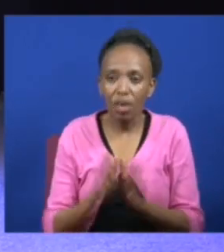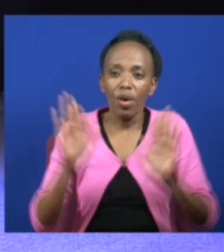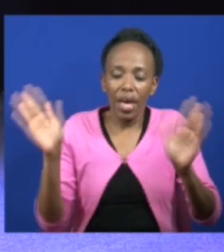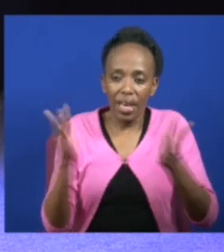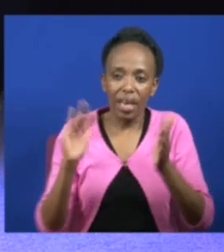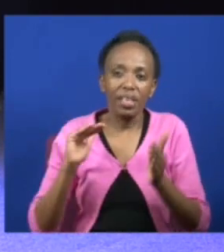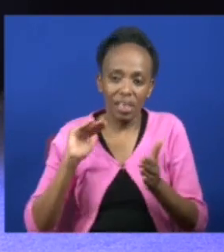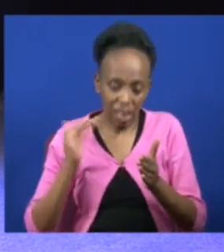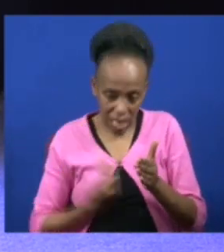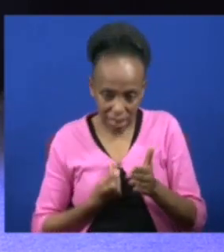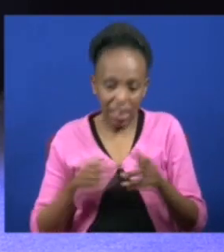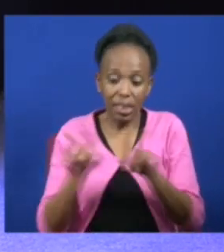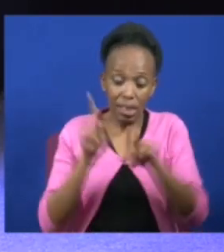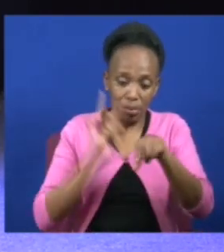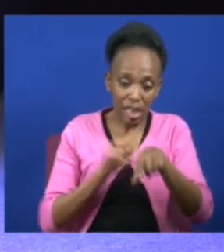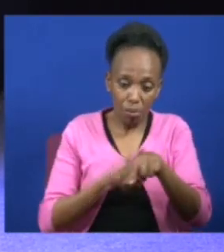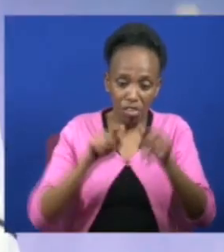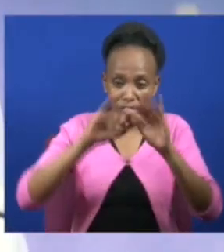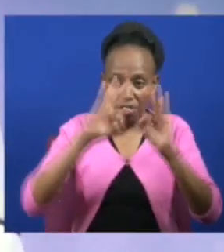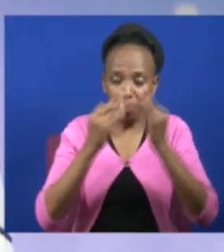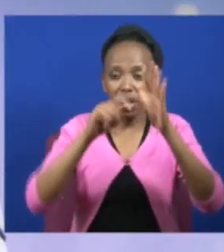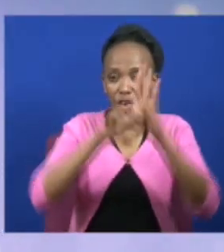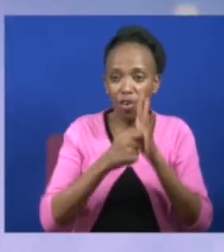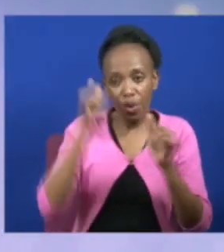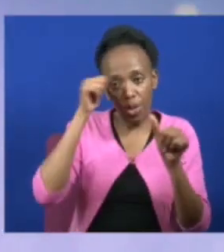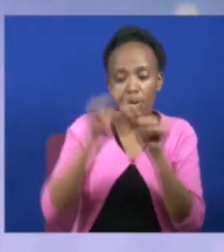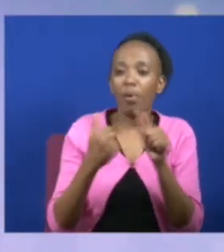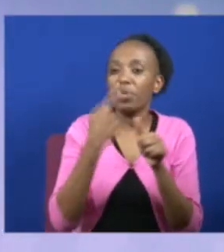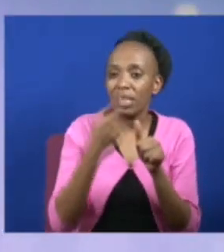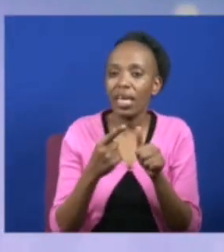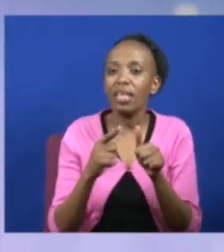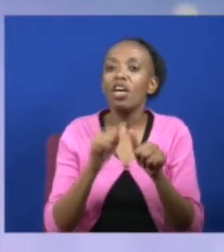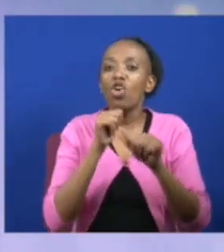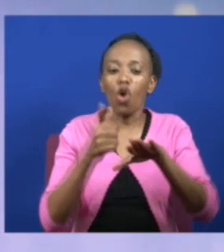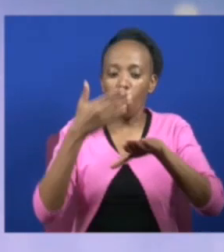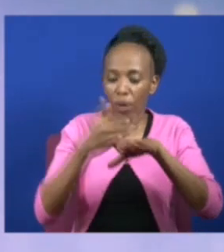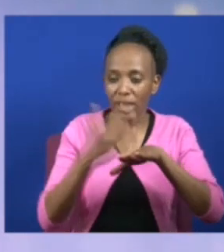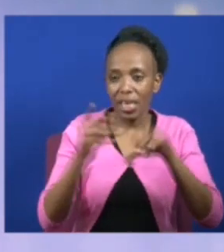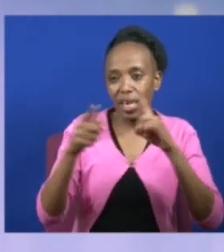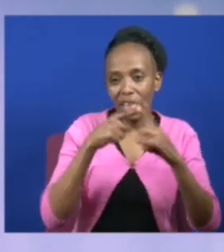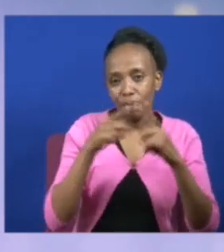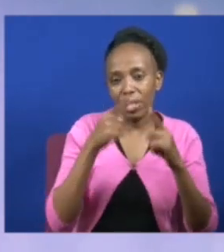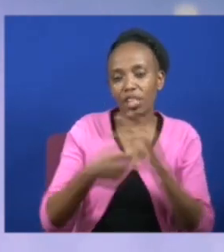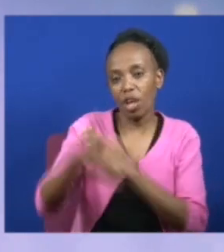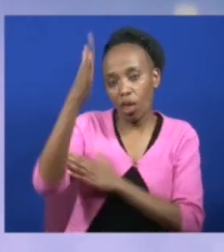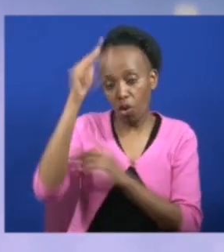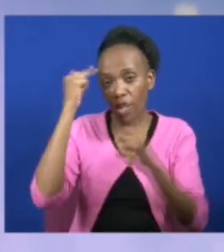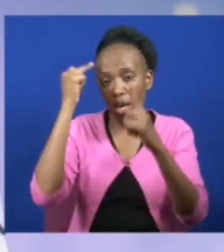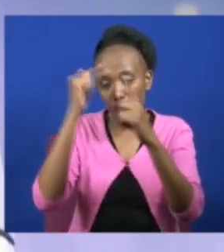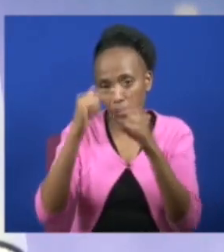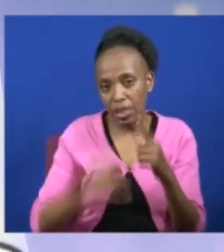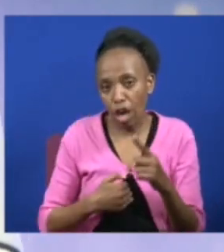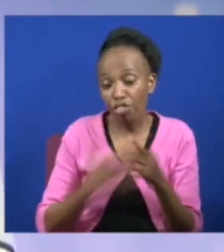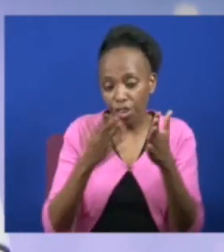are encouraging us, even in this time of family lockdown, remember we said no wasted experiences. God has a